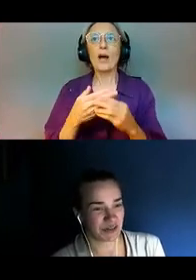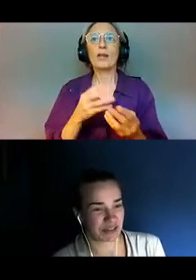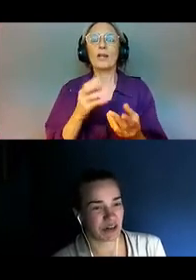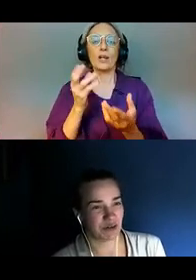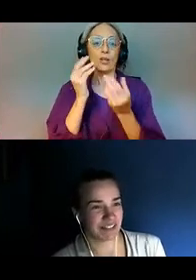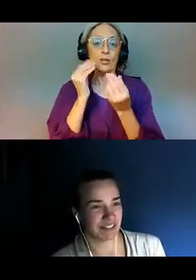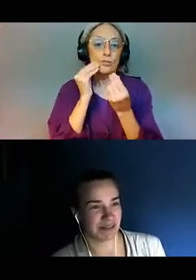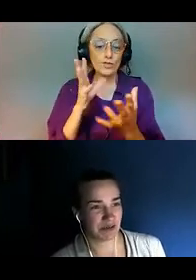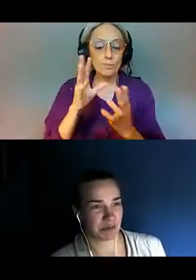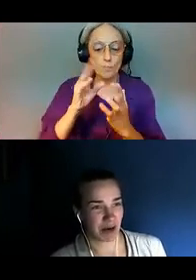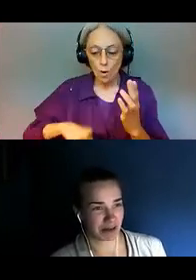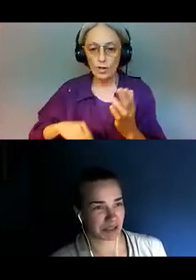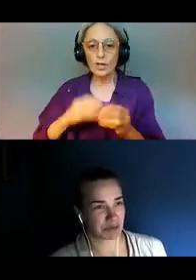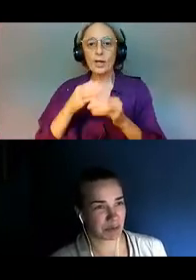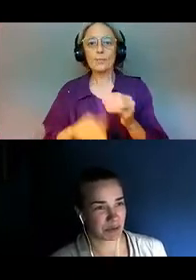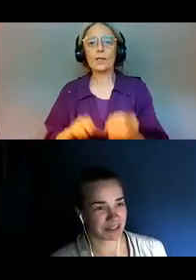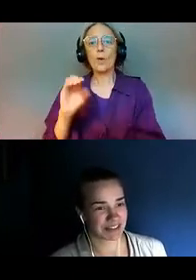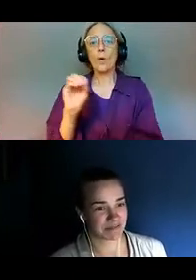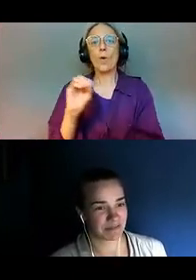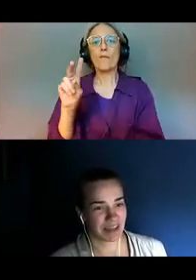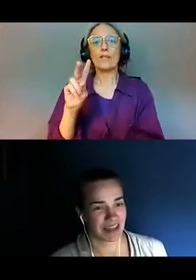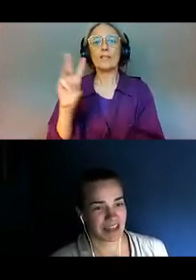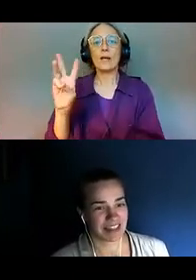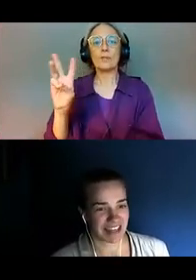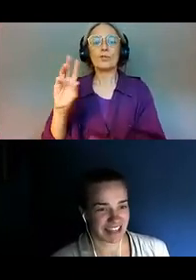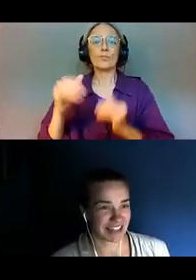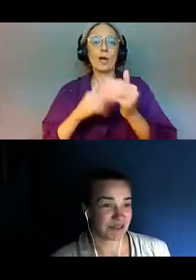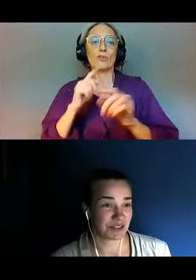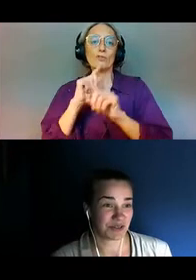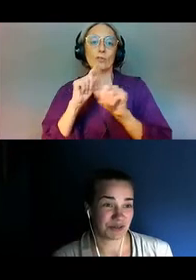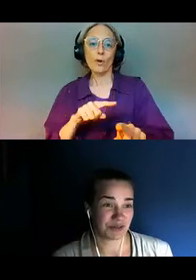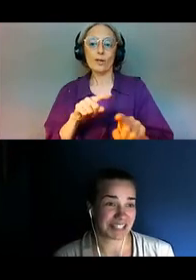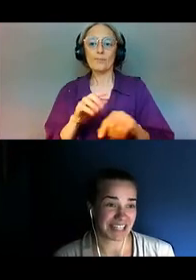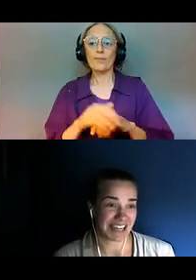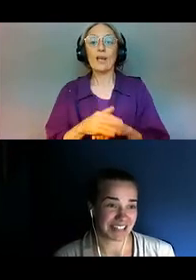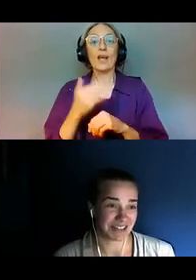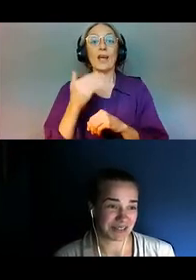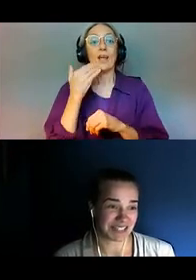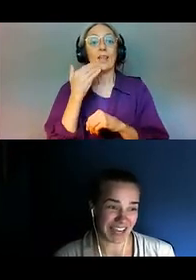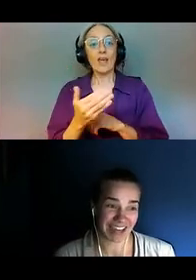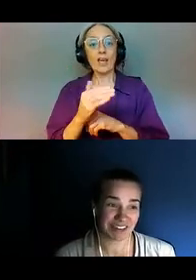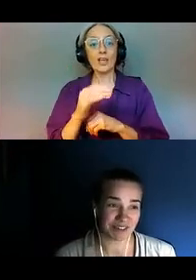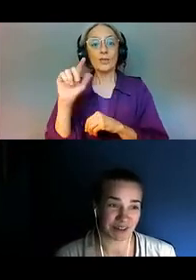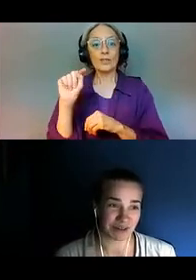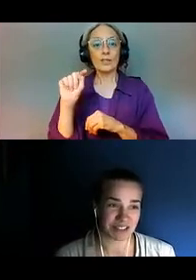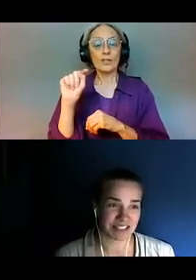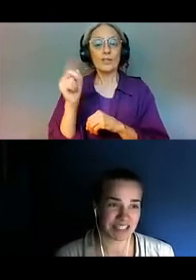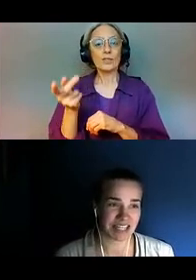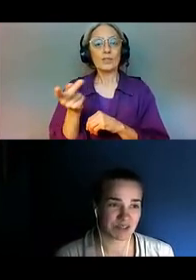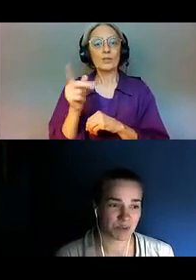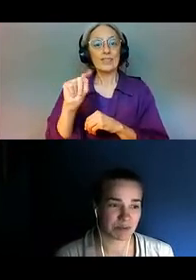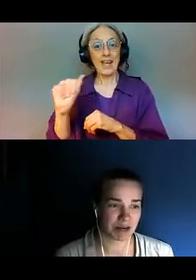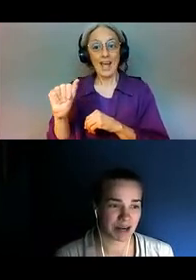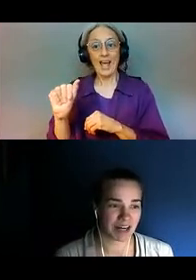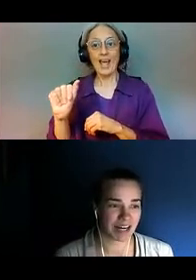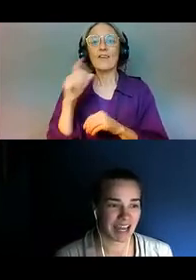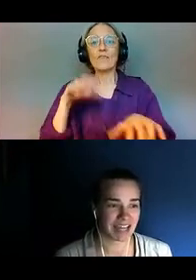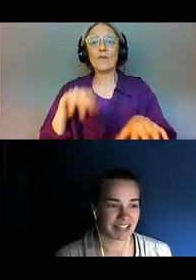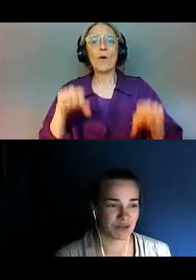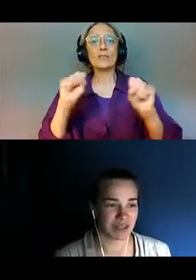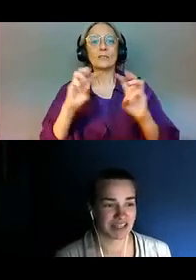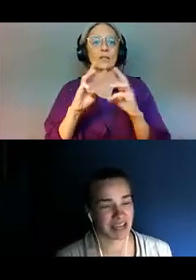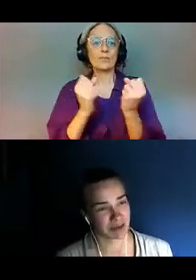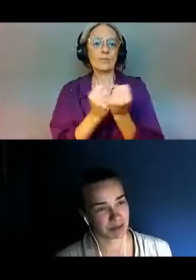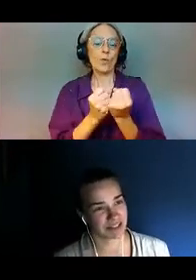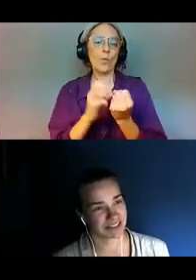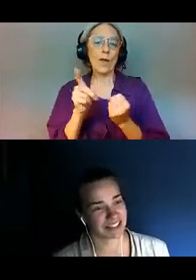complete your OVW progress report. Thank you to TA2TA for hosting today's webinar,